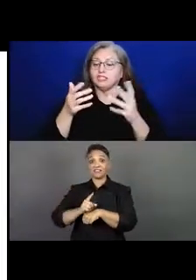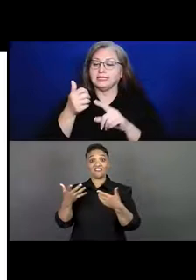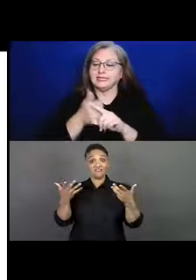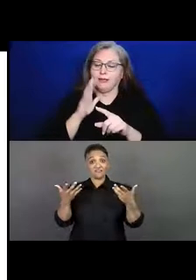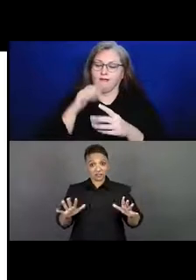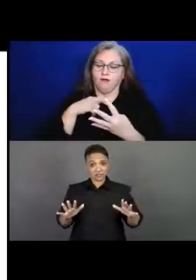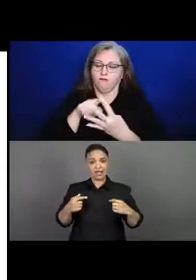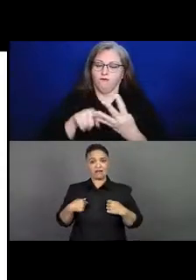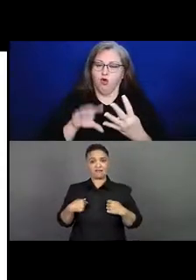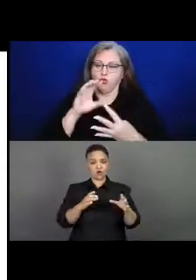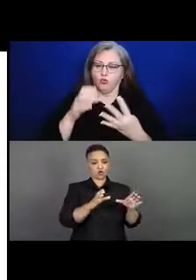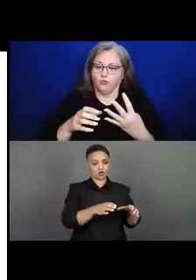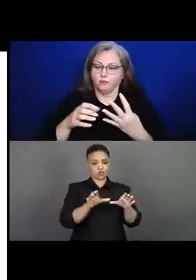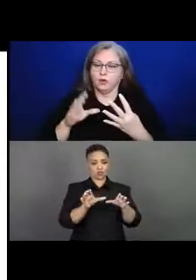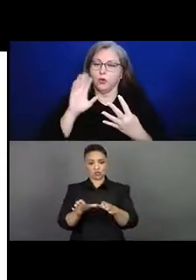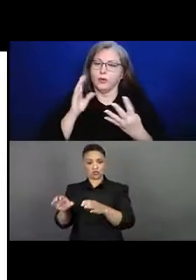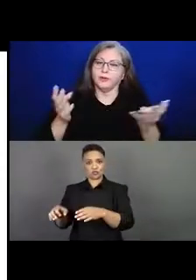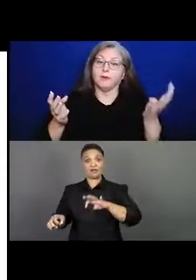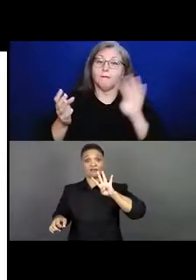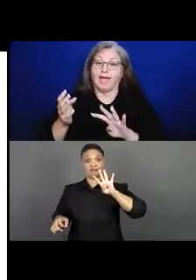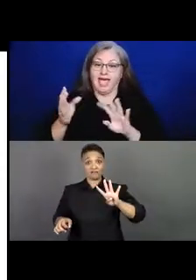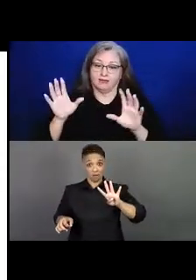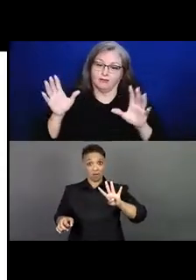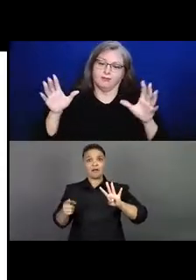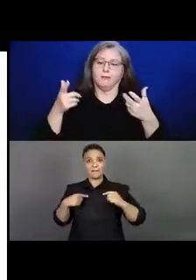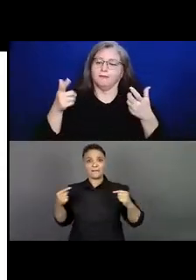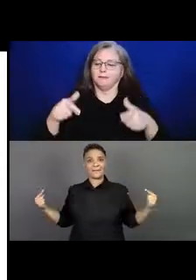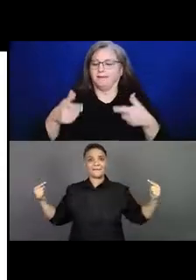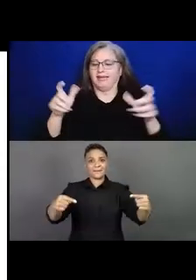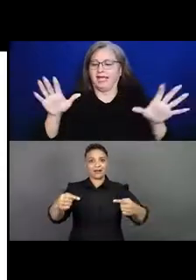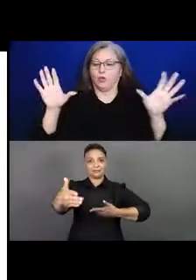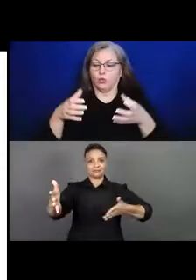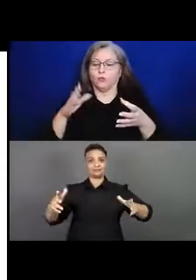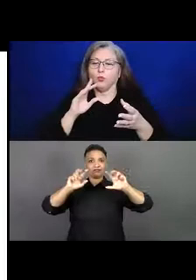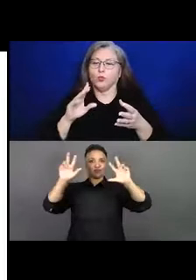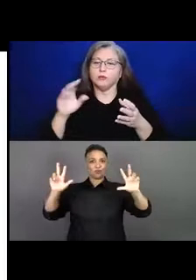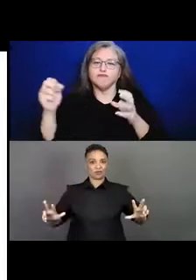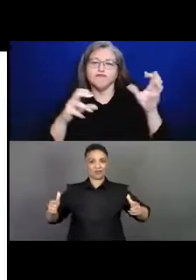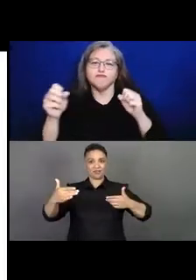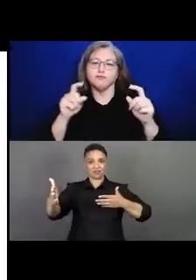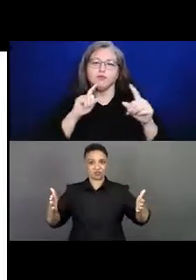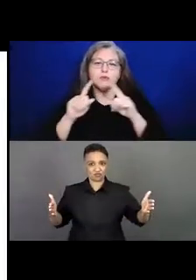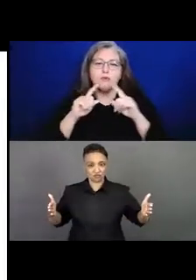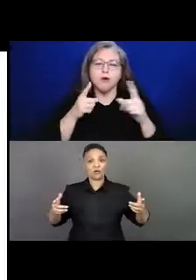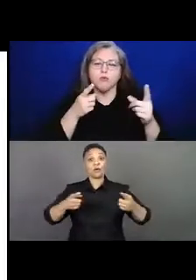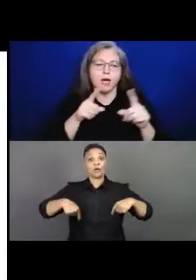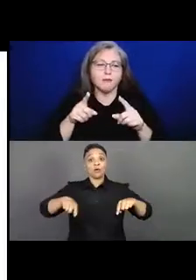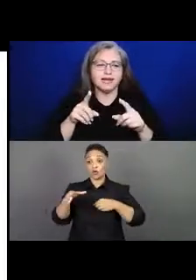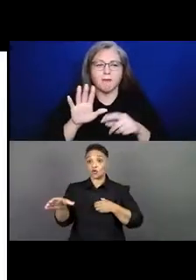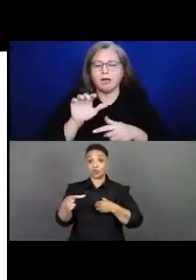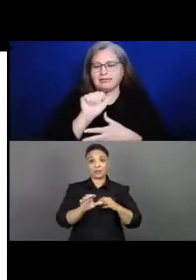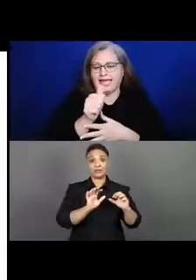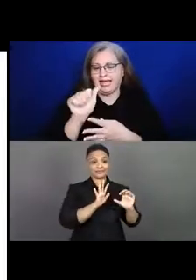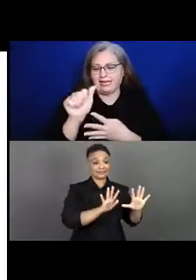groups, will give a report back in the main session, and each group will be allocated 10 minutes to do